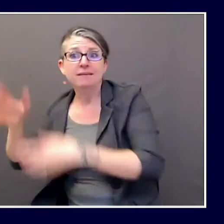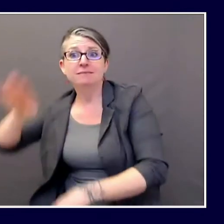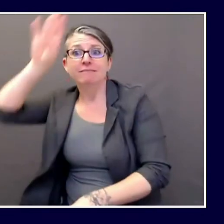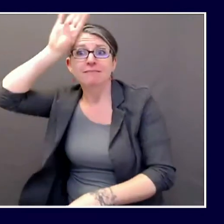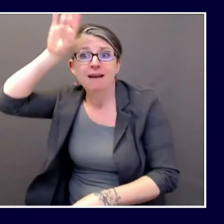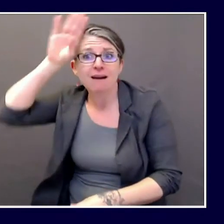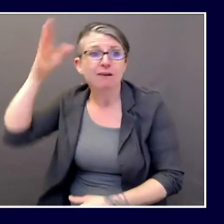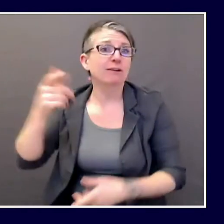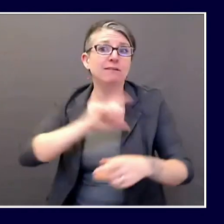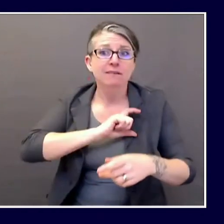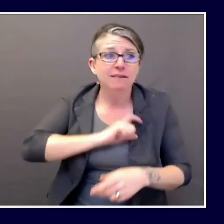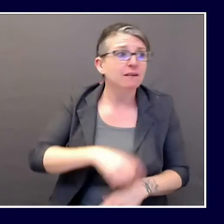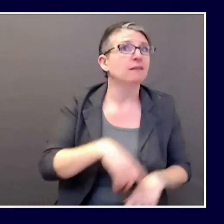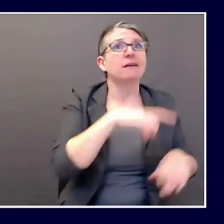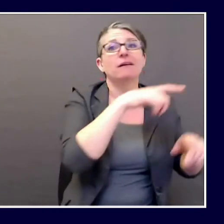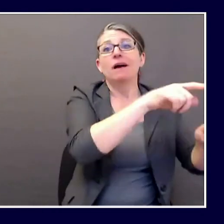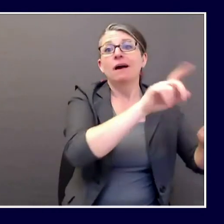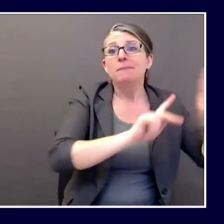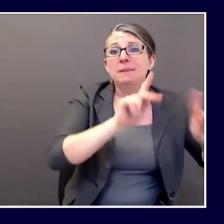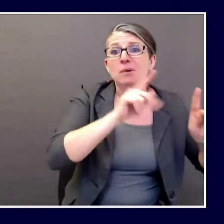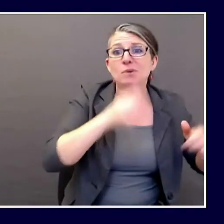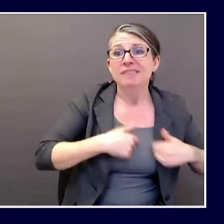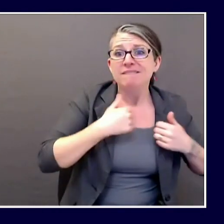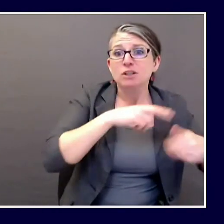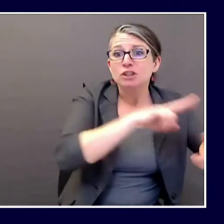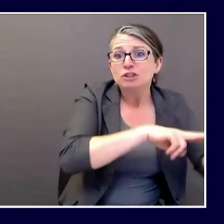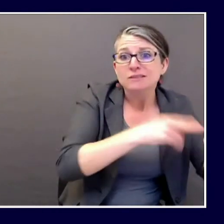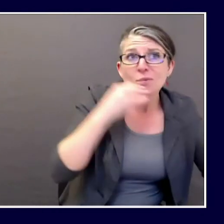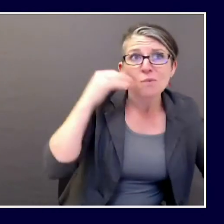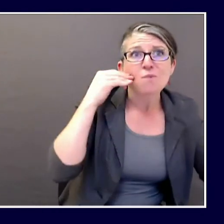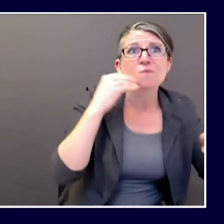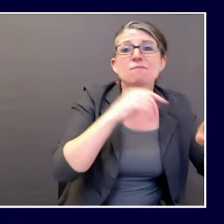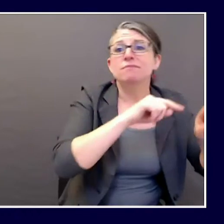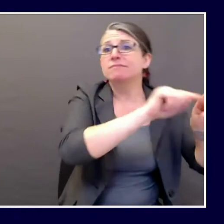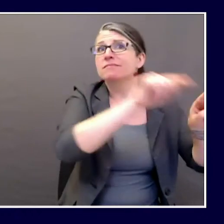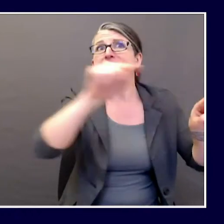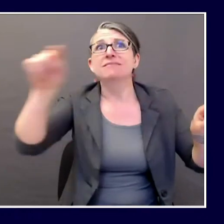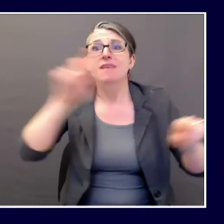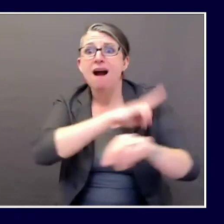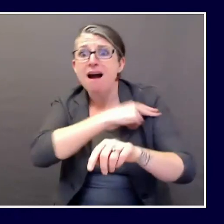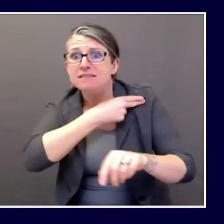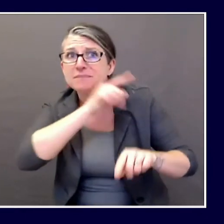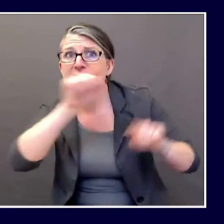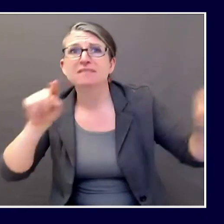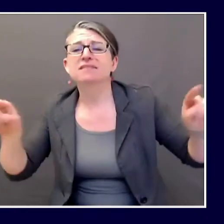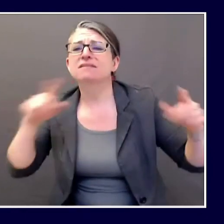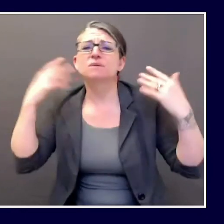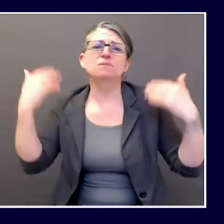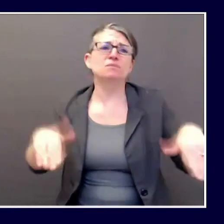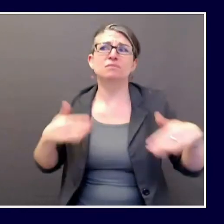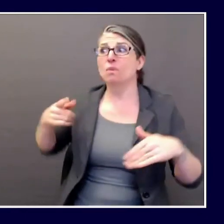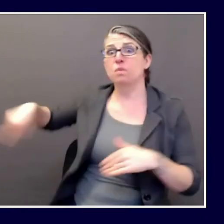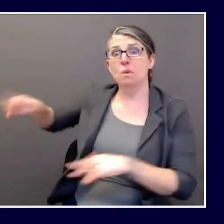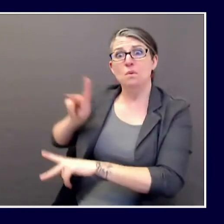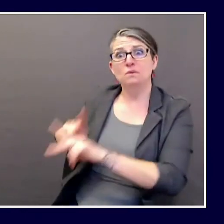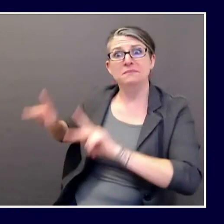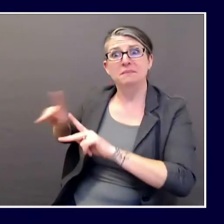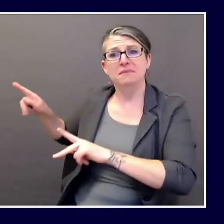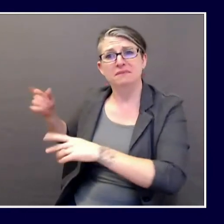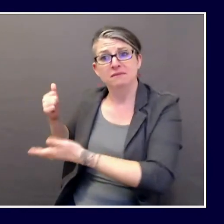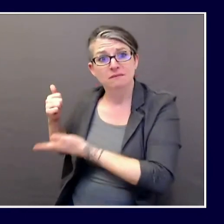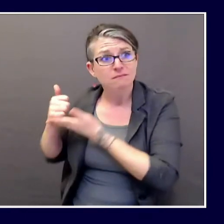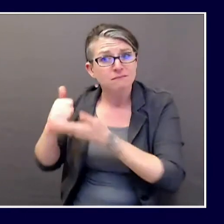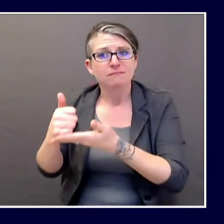work in healthcare and other settings on the front line. And I'd just like to take a moment to thank and recognize the Maine